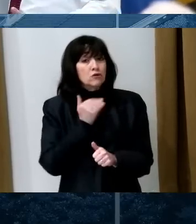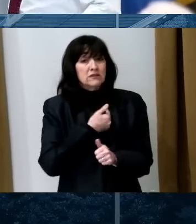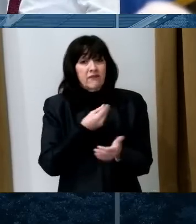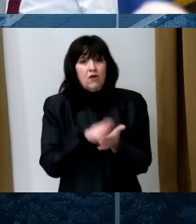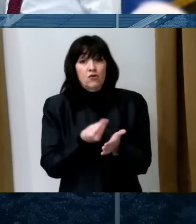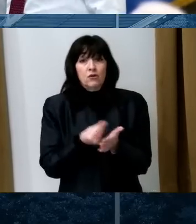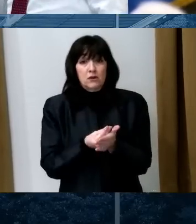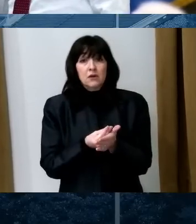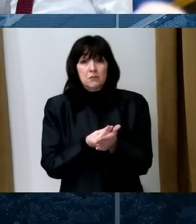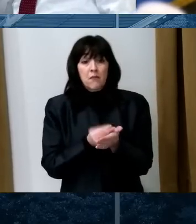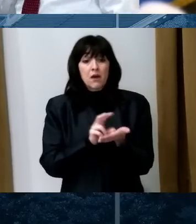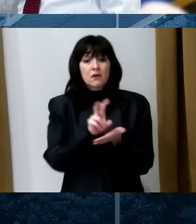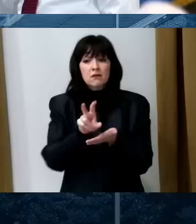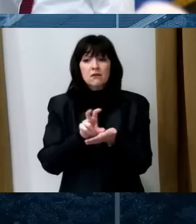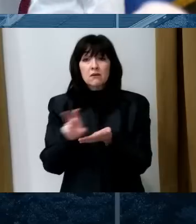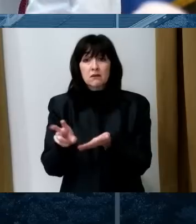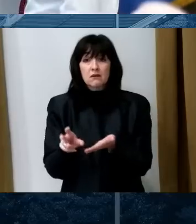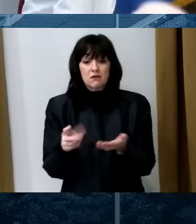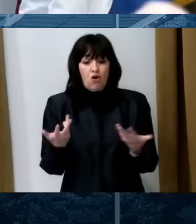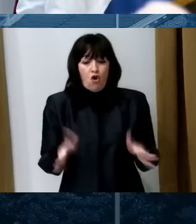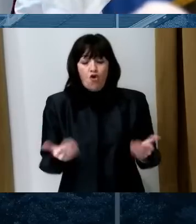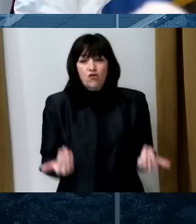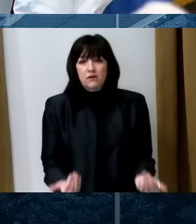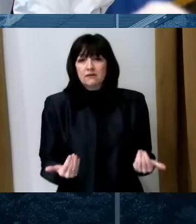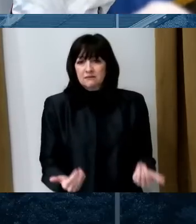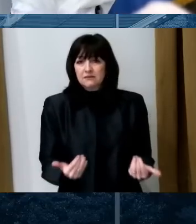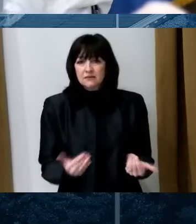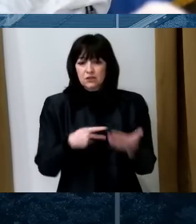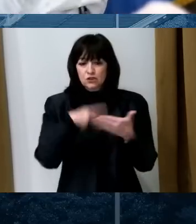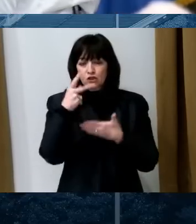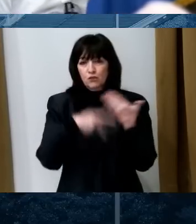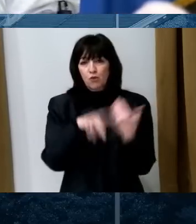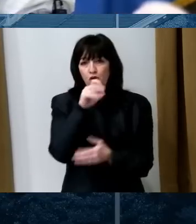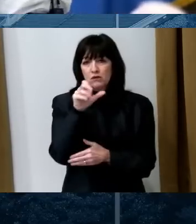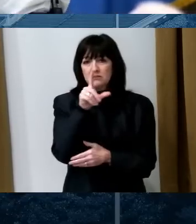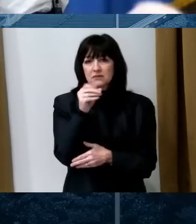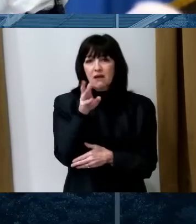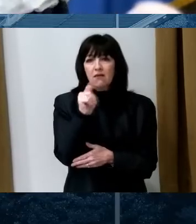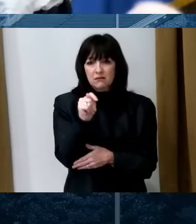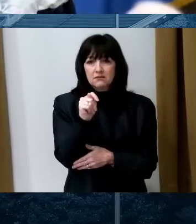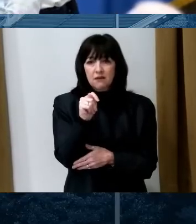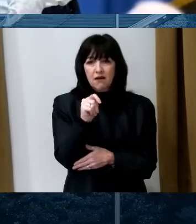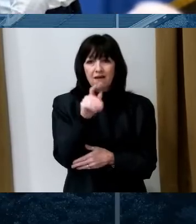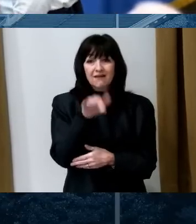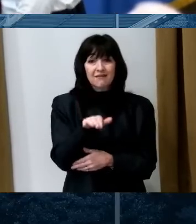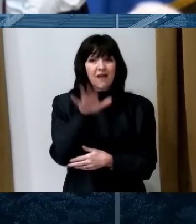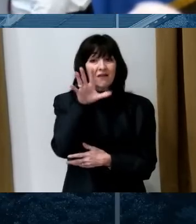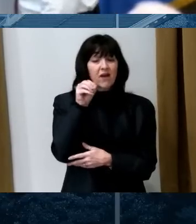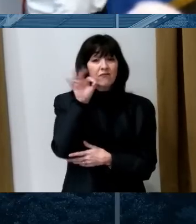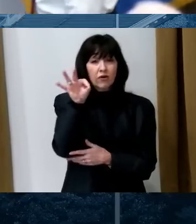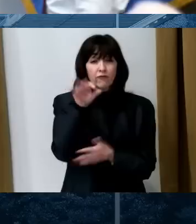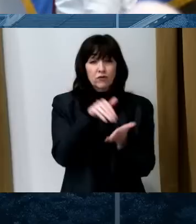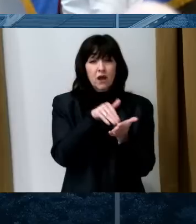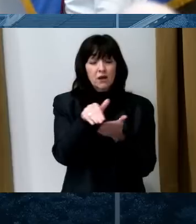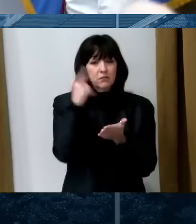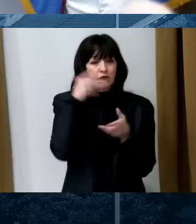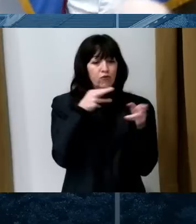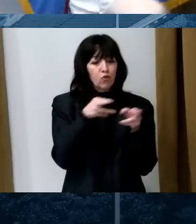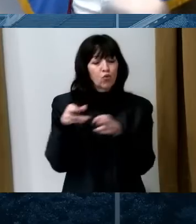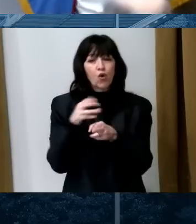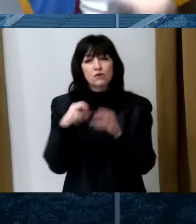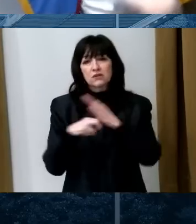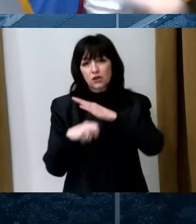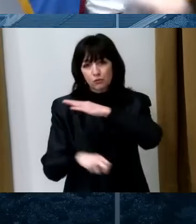our existing programs in DelDOT, so the big $500 million number there for roads and bridges. We also